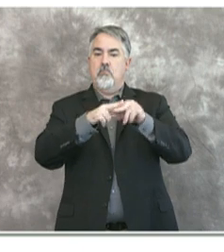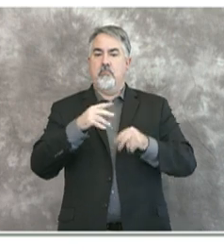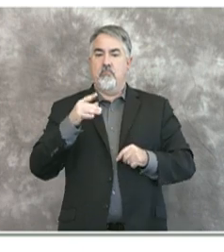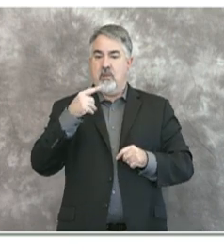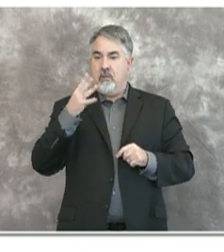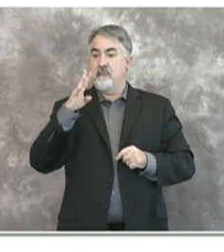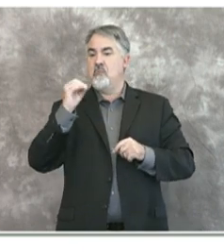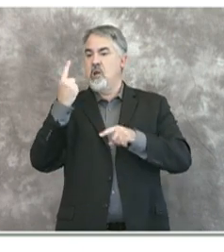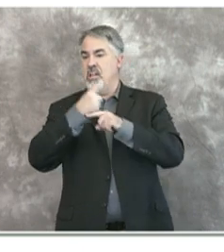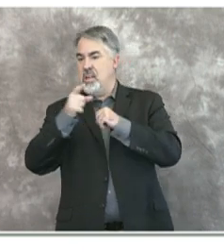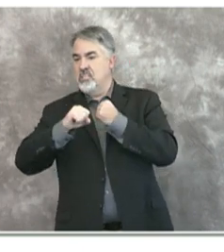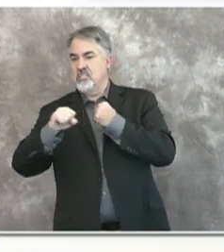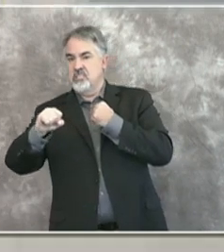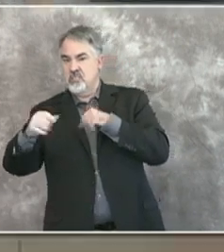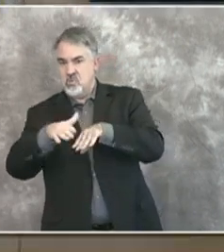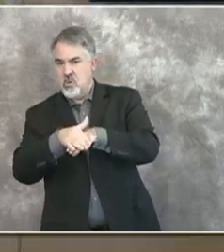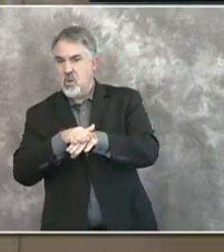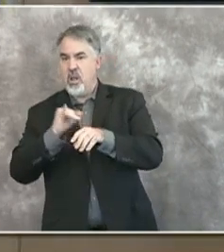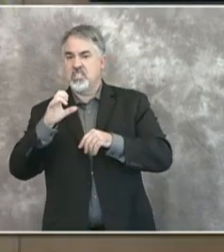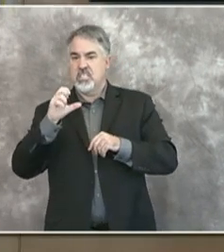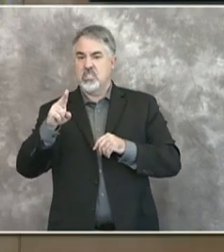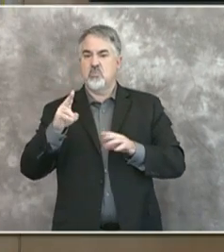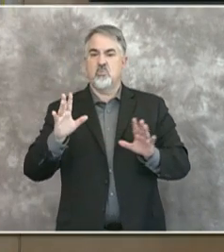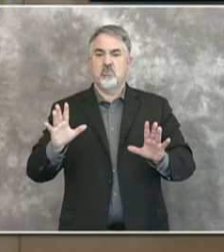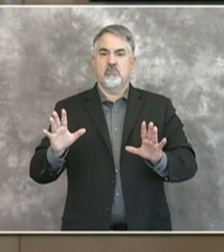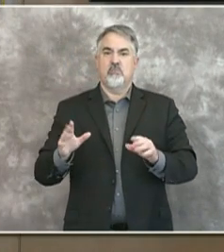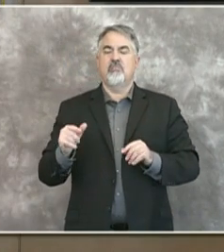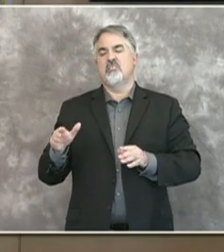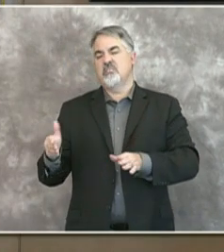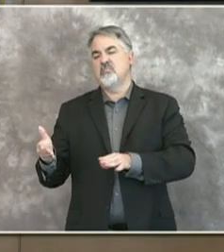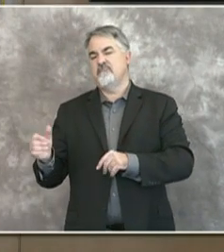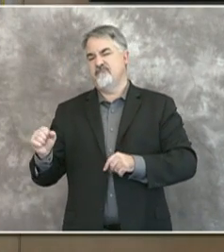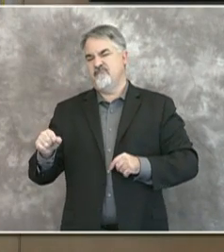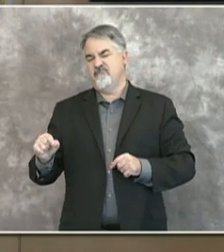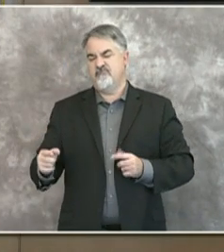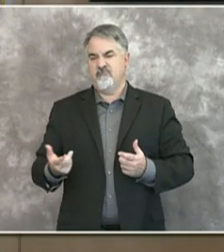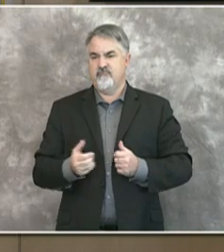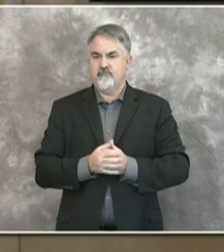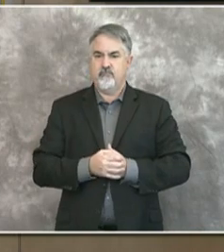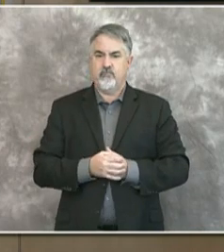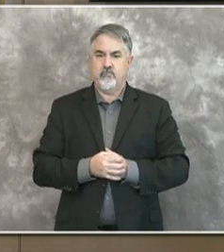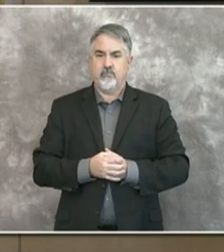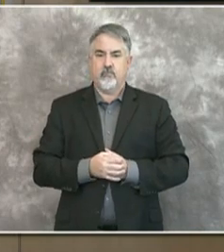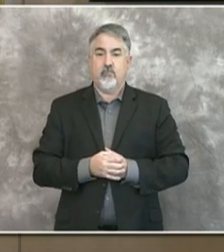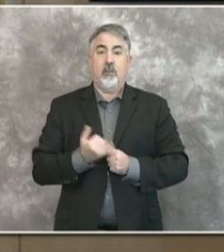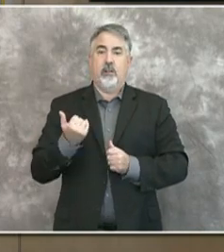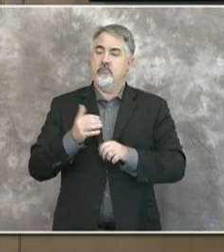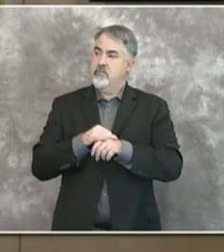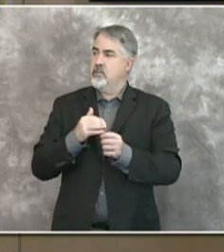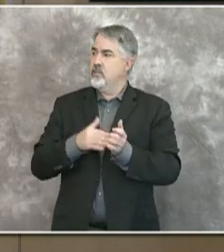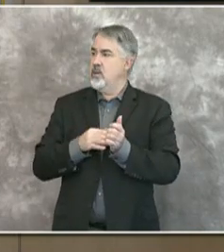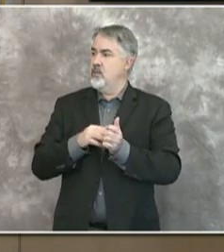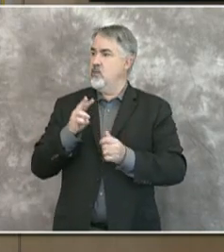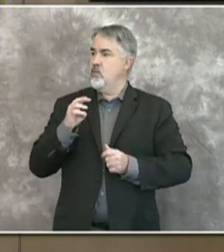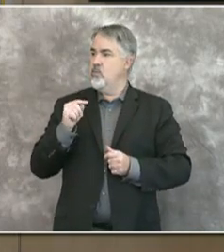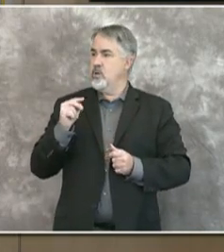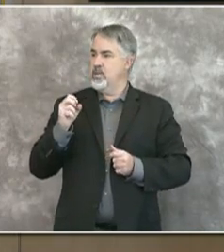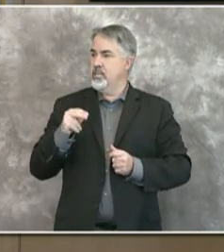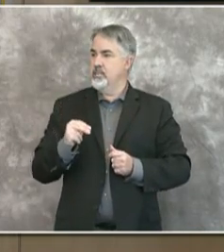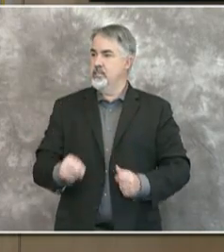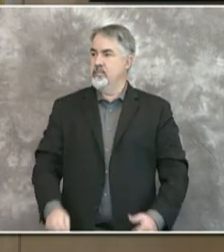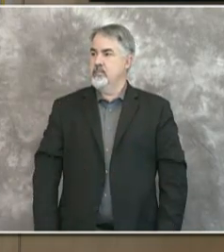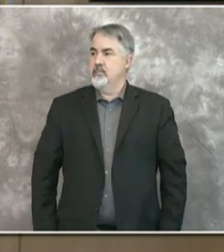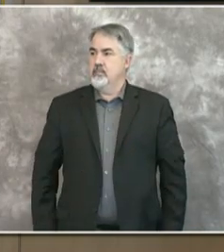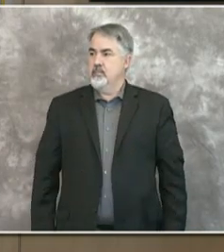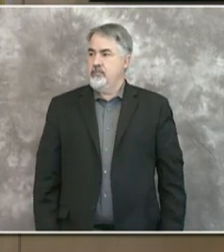the unfortunate loss of life. With that, I would like to turn it over to Dr. Wilma Wooten for a Public Health Officer's report.